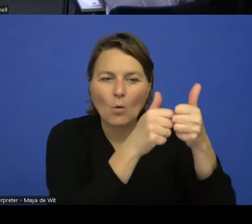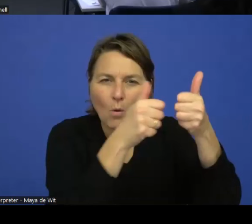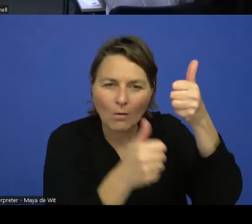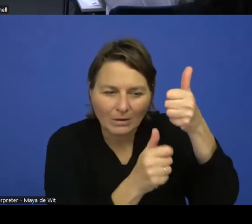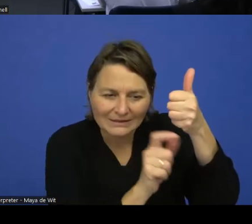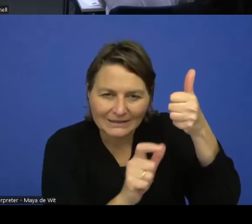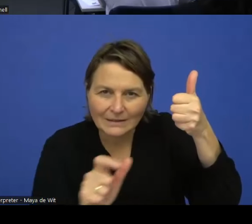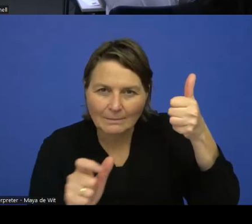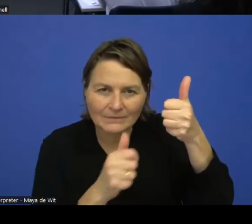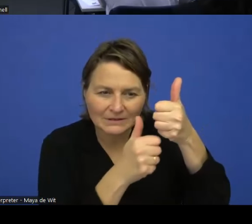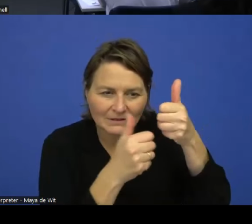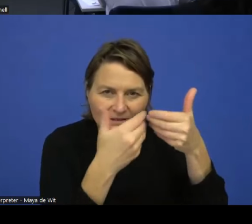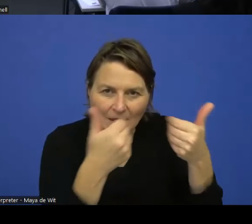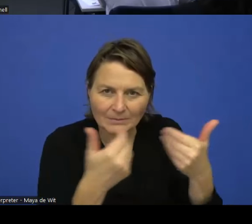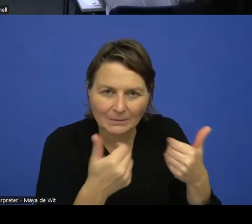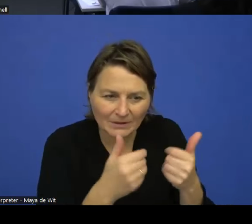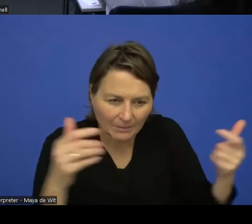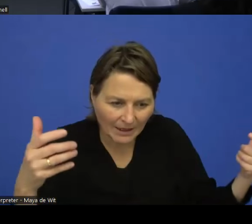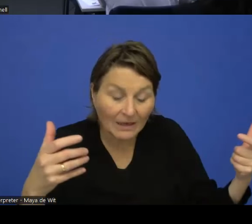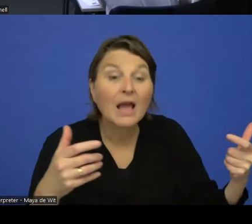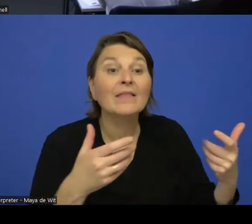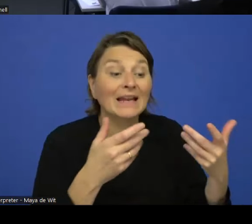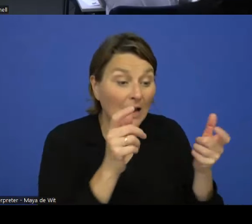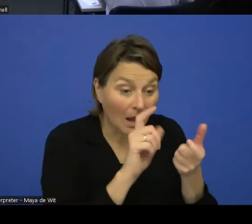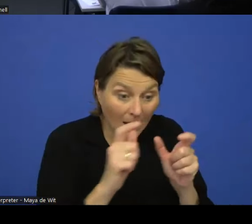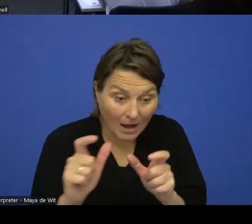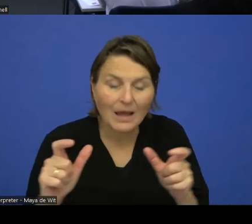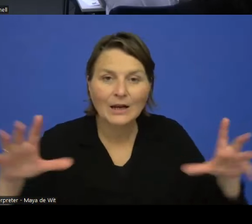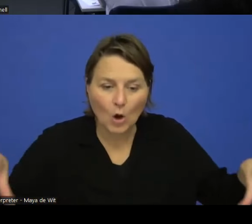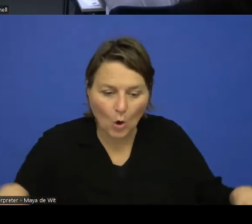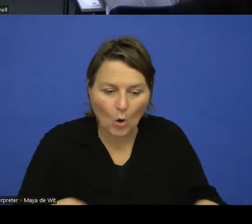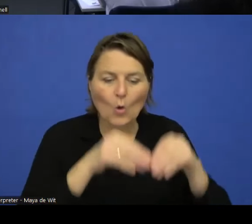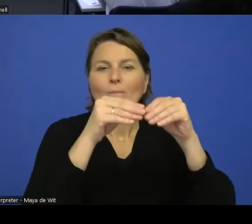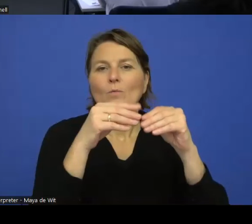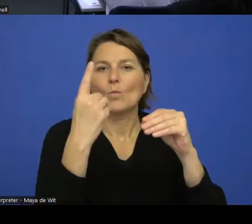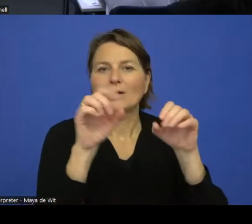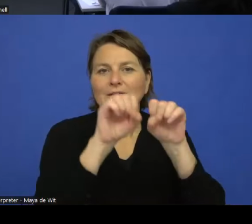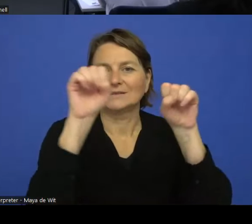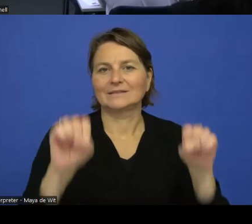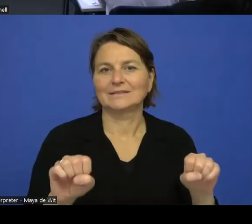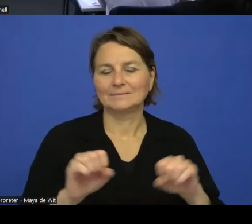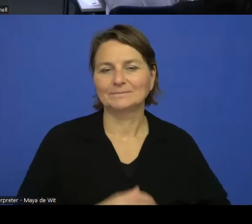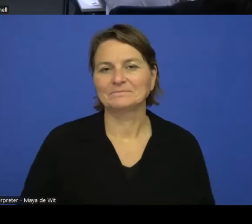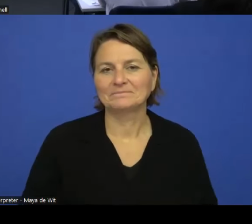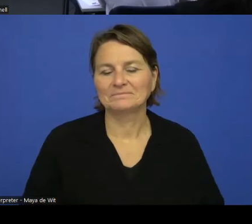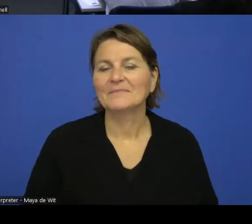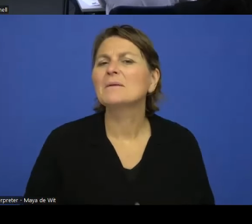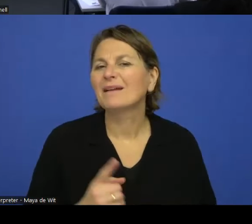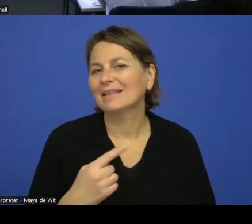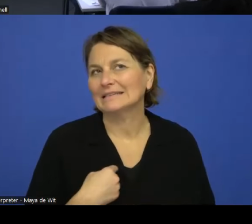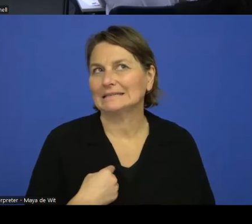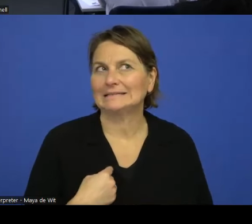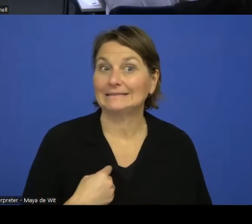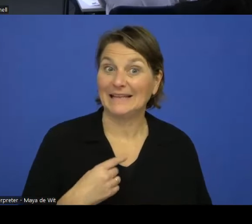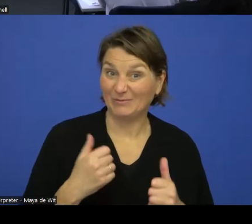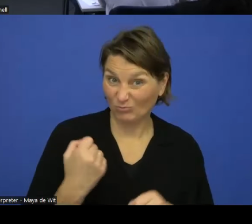other, so you can merge them back at the end. Now, okay, in practice it rarely works like that, but that's sort of the ideal.